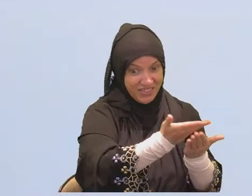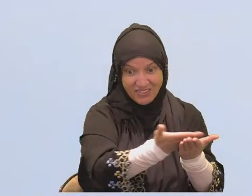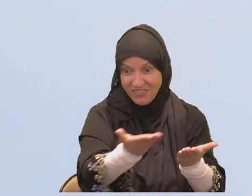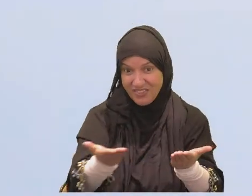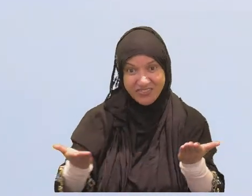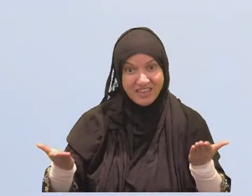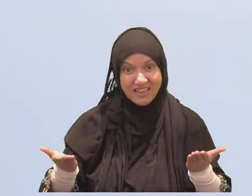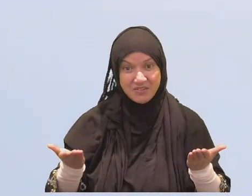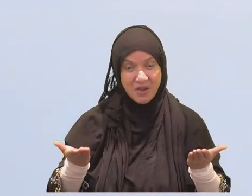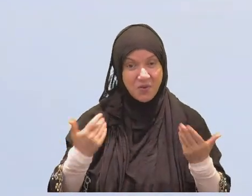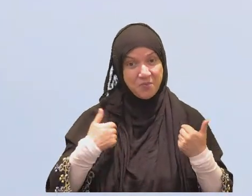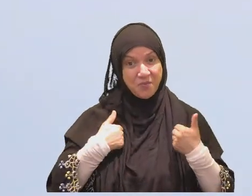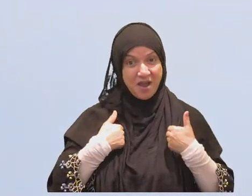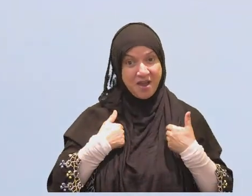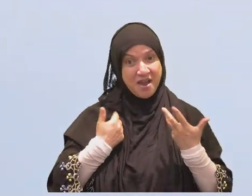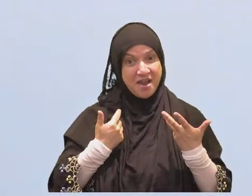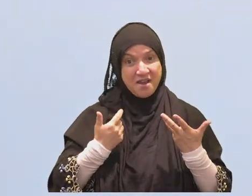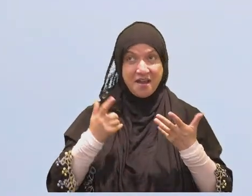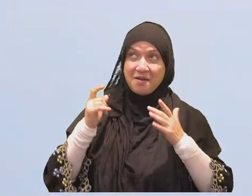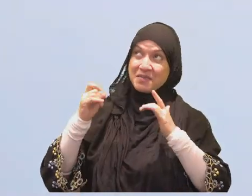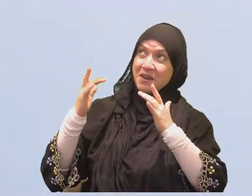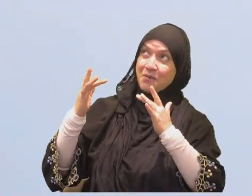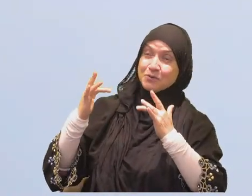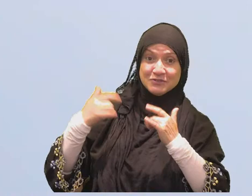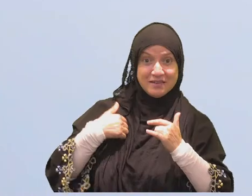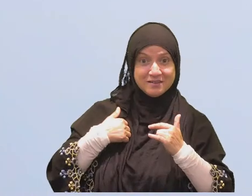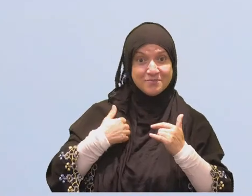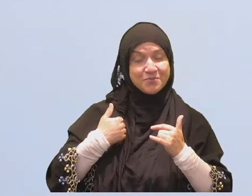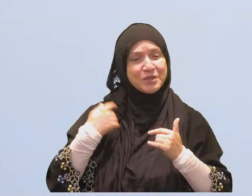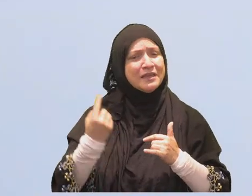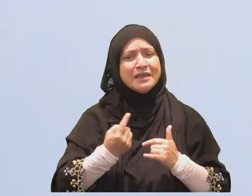see. Like the mercy of guidance.